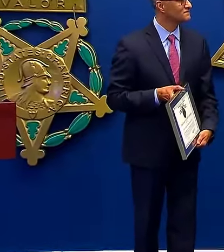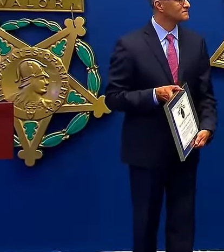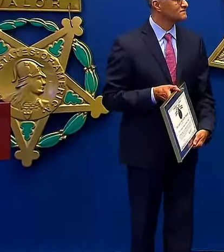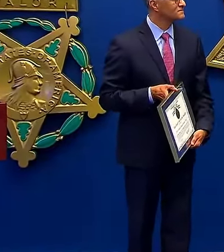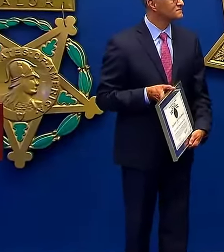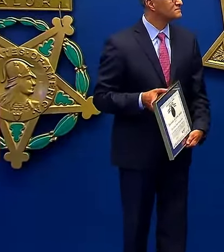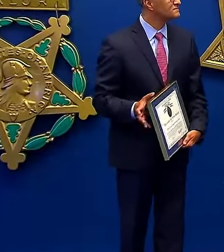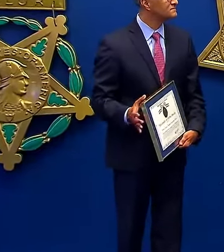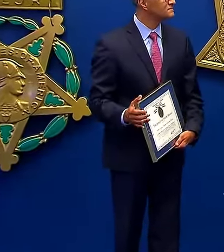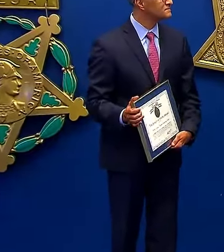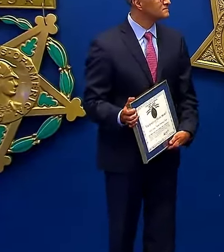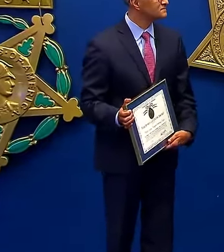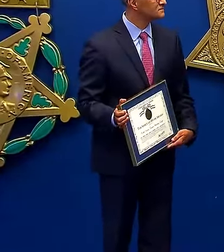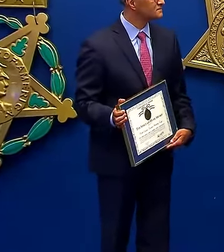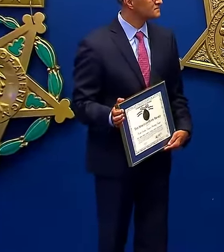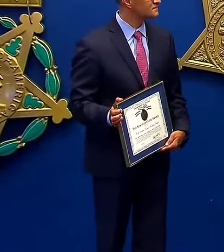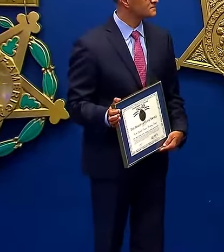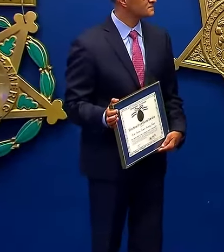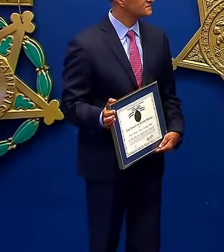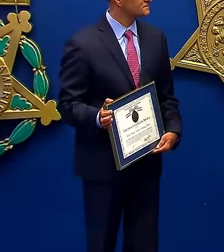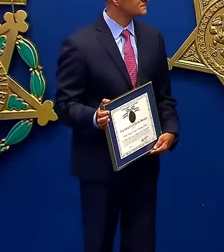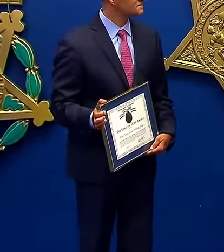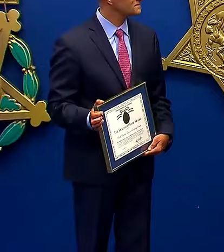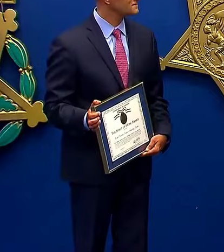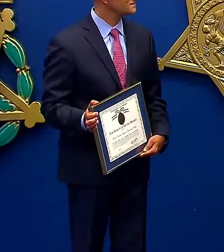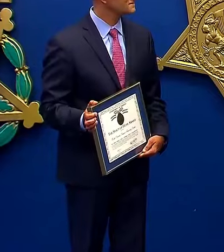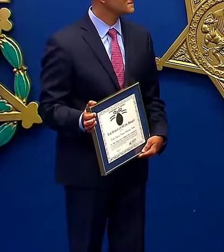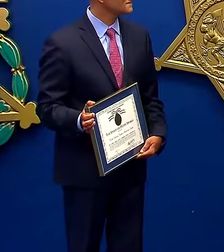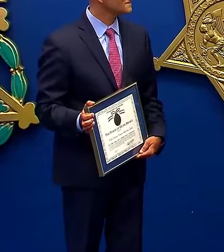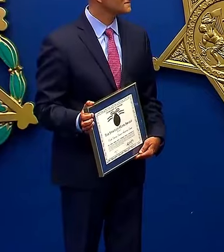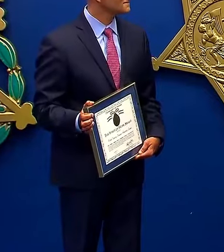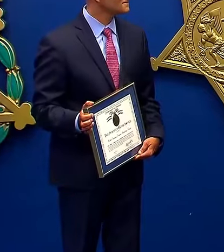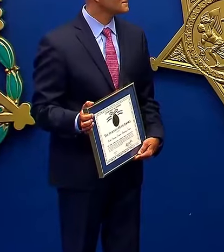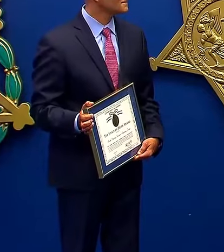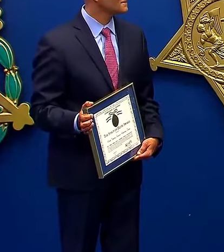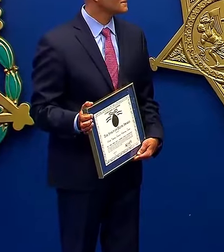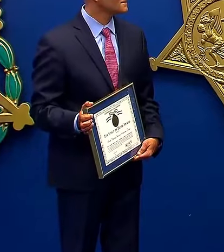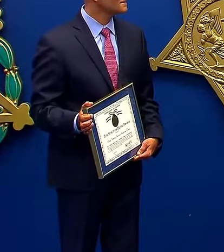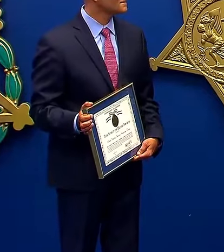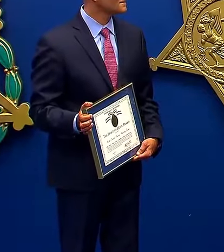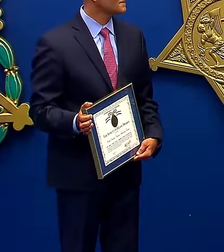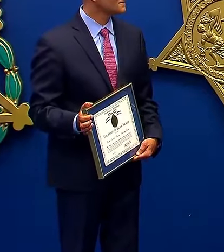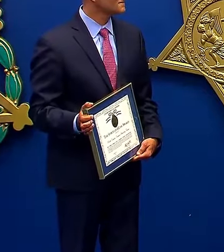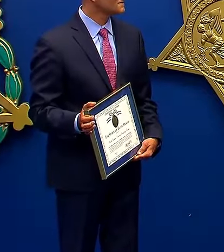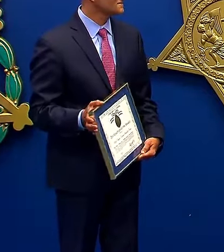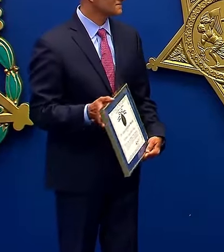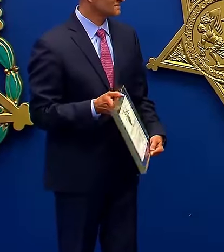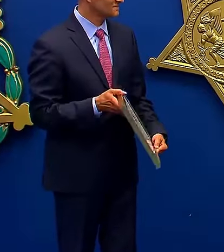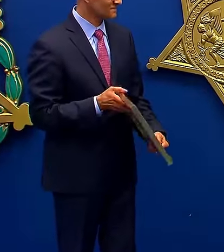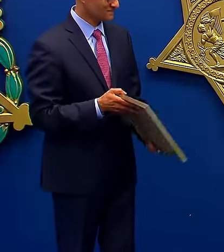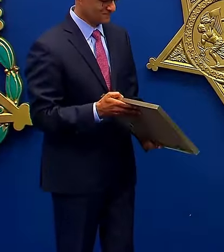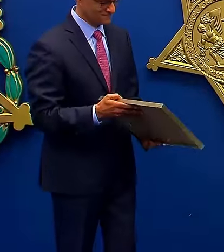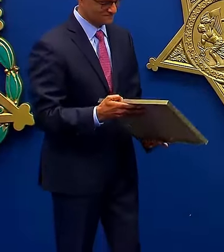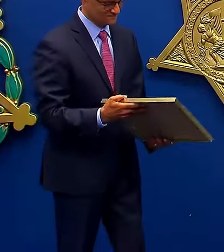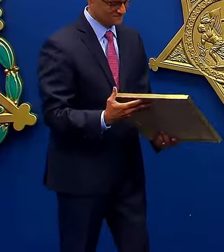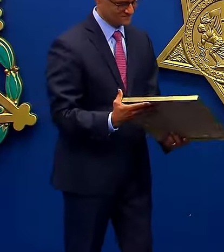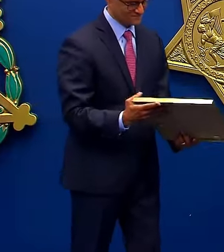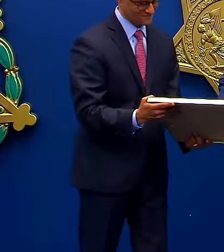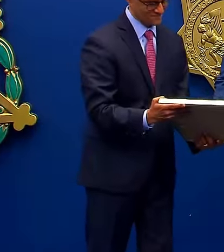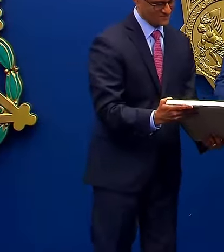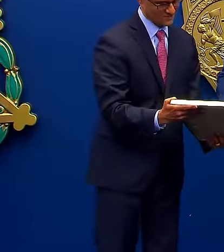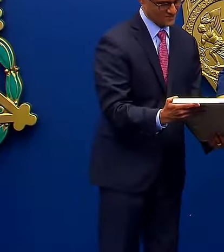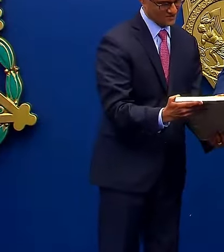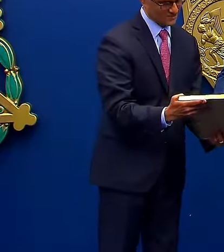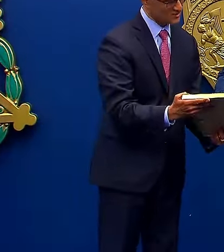Presenting the Spirit of Hope Award on behalf of the Department of the Army is Colonel Matthew R. Meyer, Garrison Commander, Fort